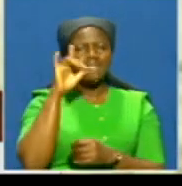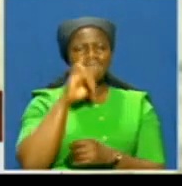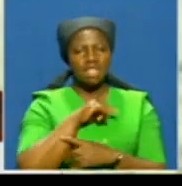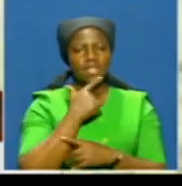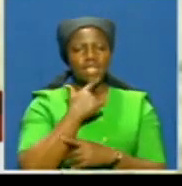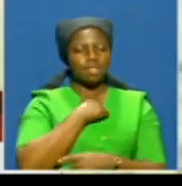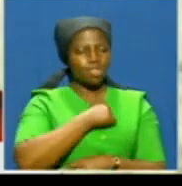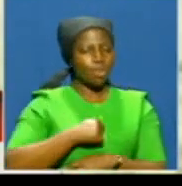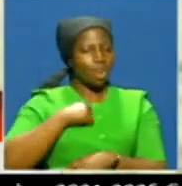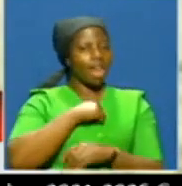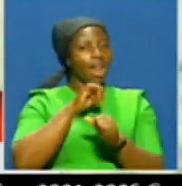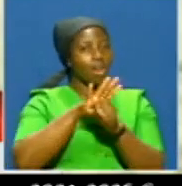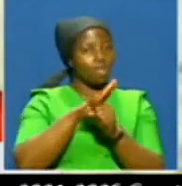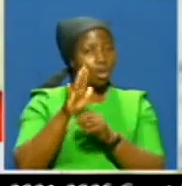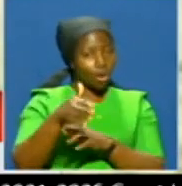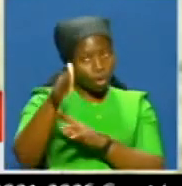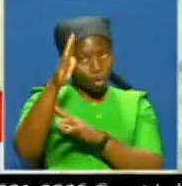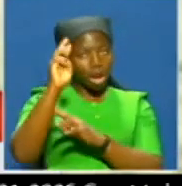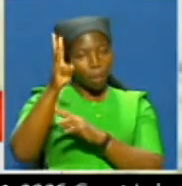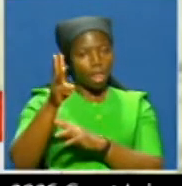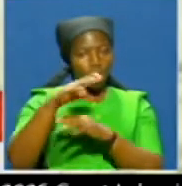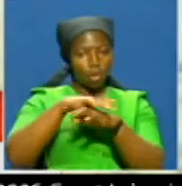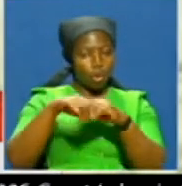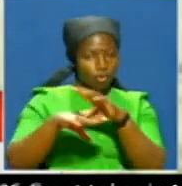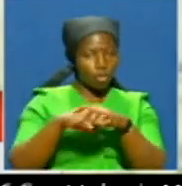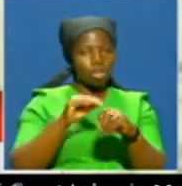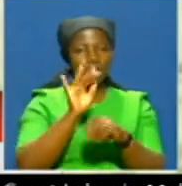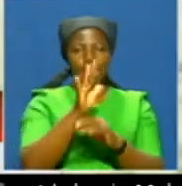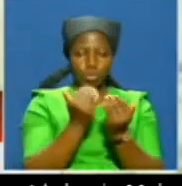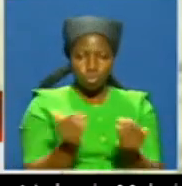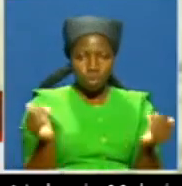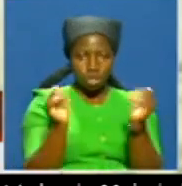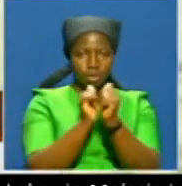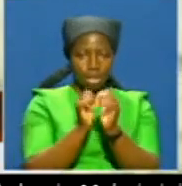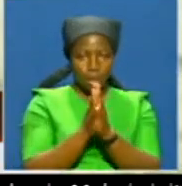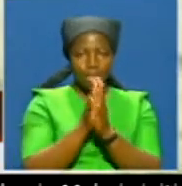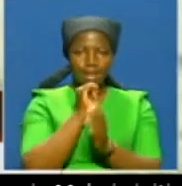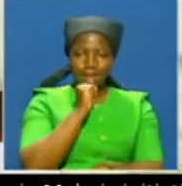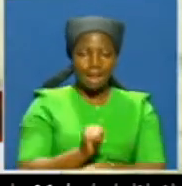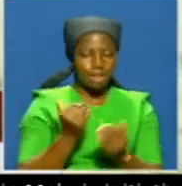Mungu atawatia moyo, watoto wake na vijukuu yake, tunasema pole.